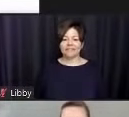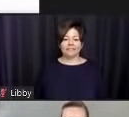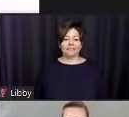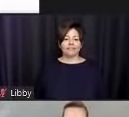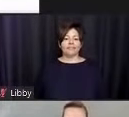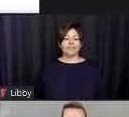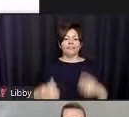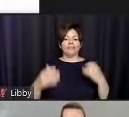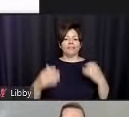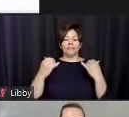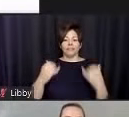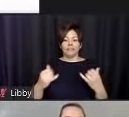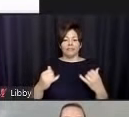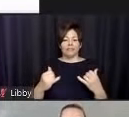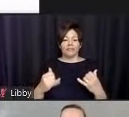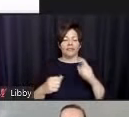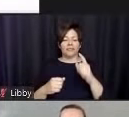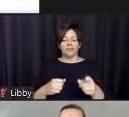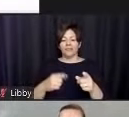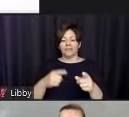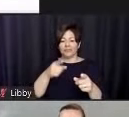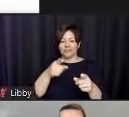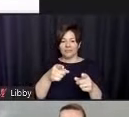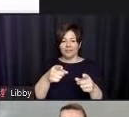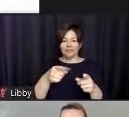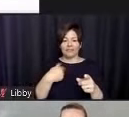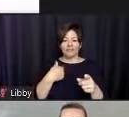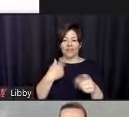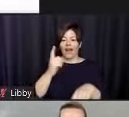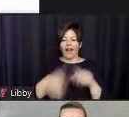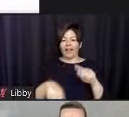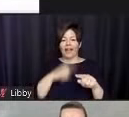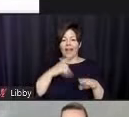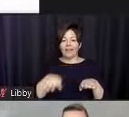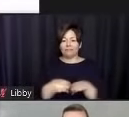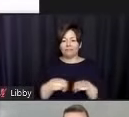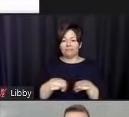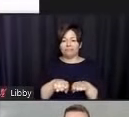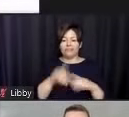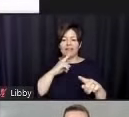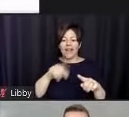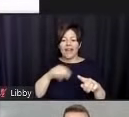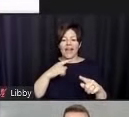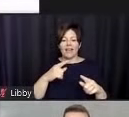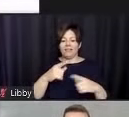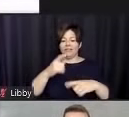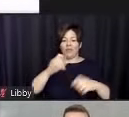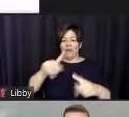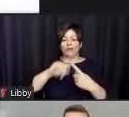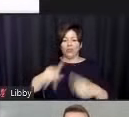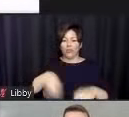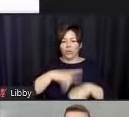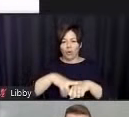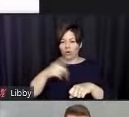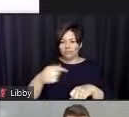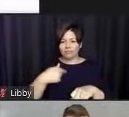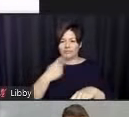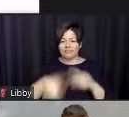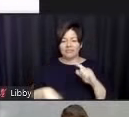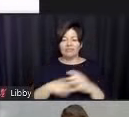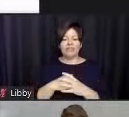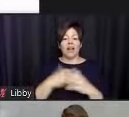mean to. I can't click my heels 3 times and be back in normal school. Yes, I moved to Pennsylvania from